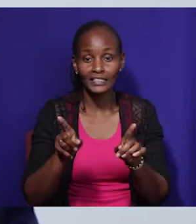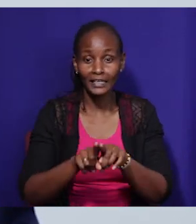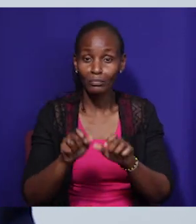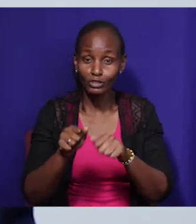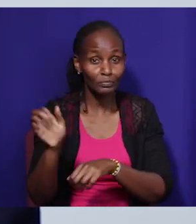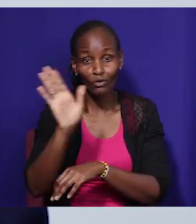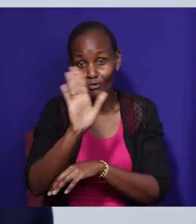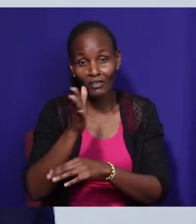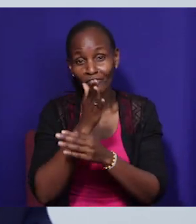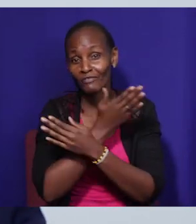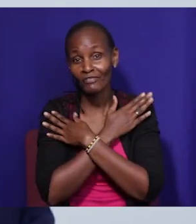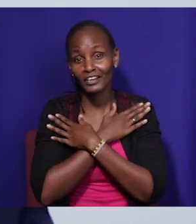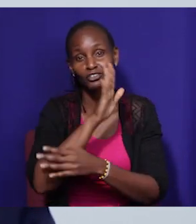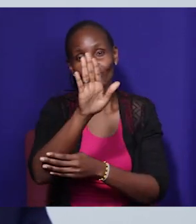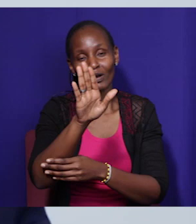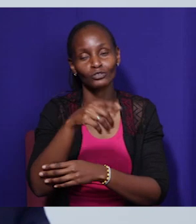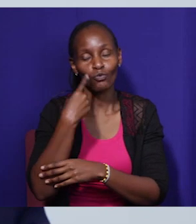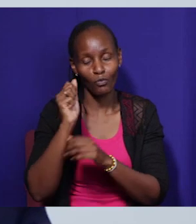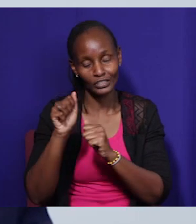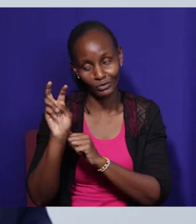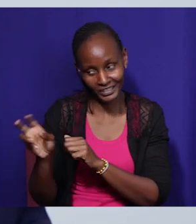your friends whom you can see.